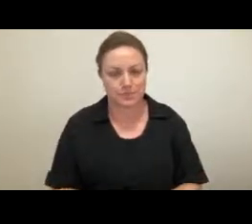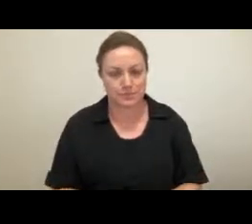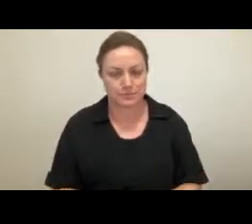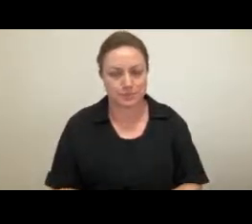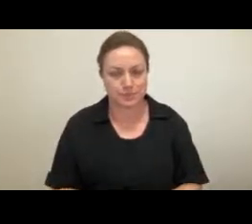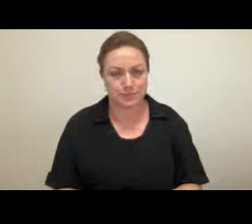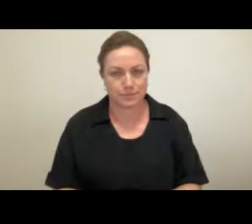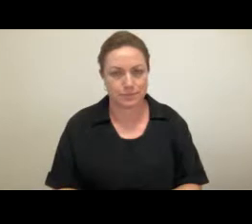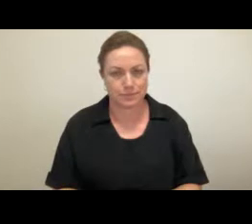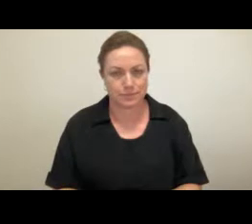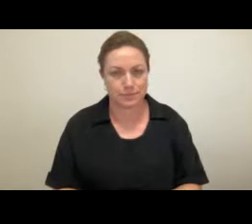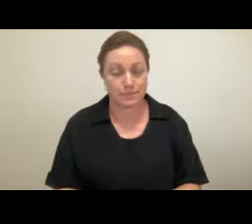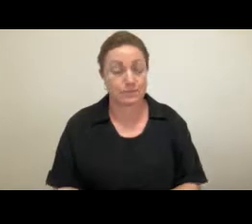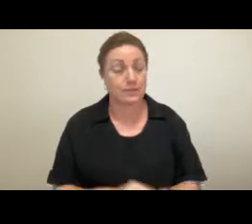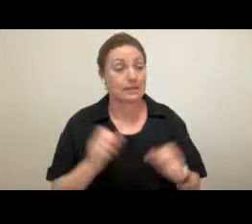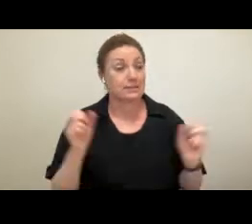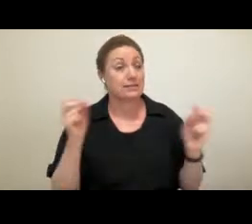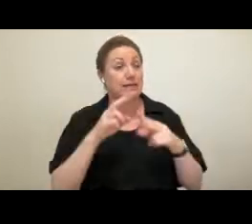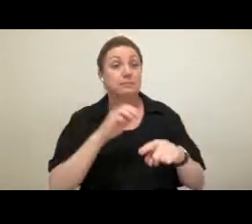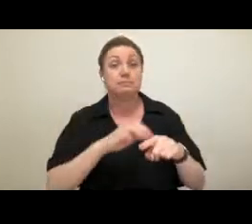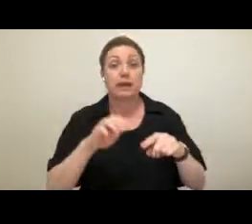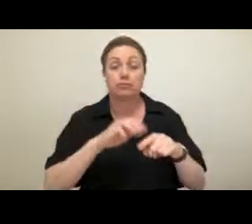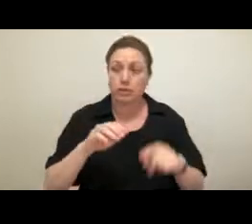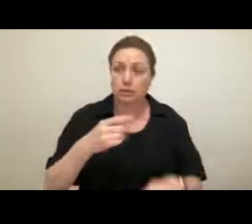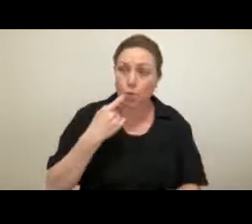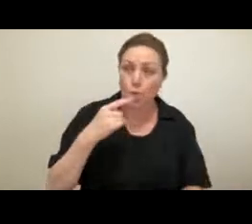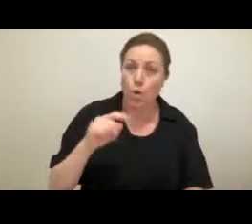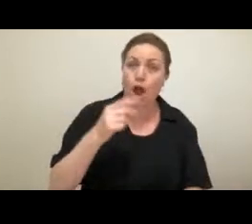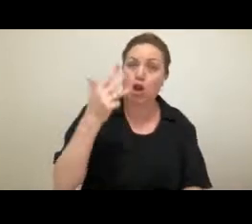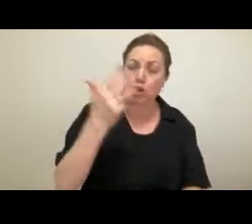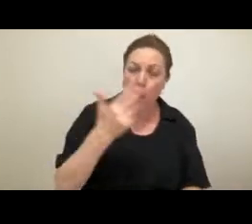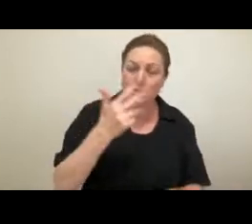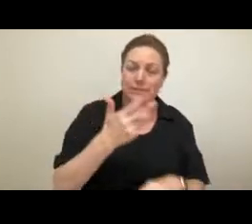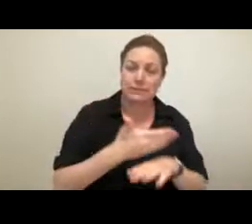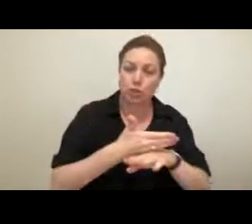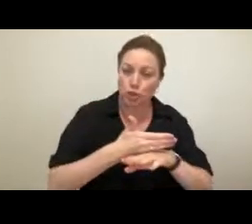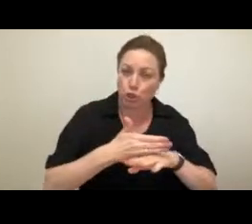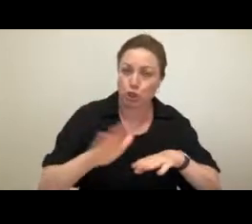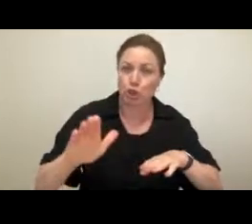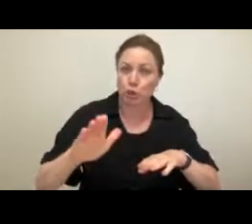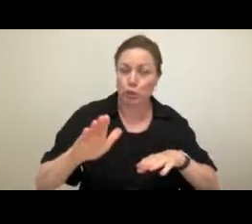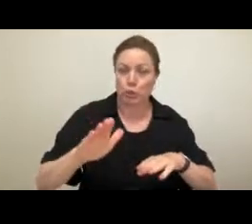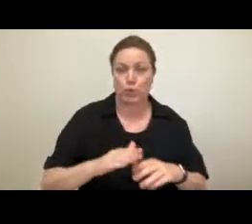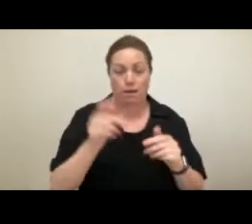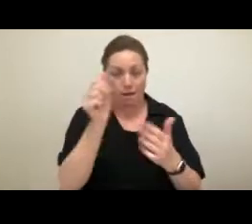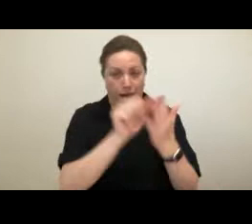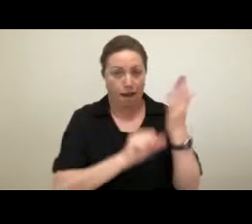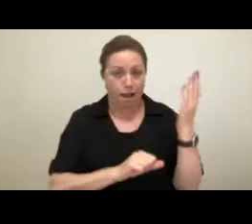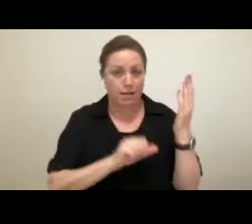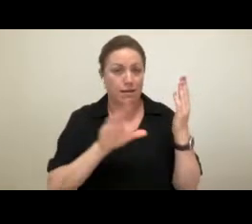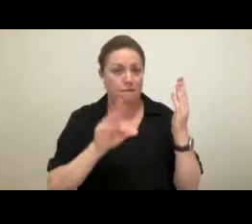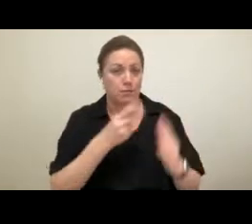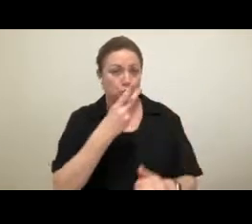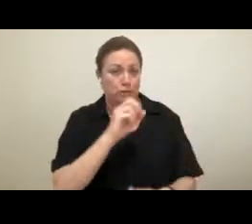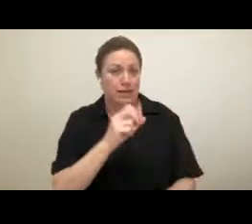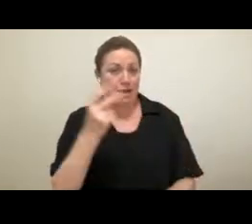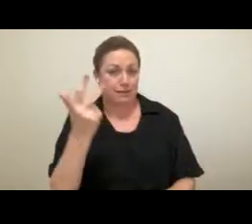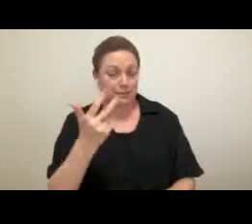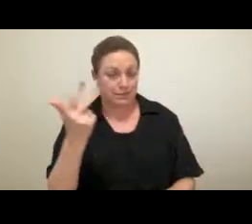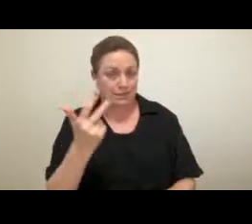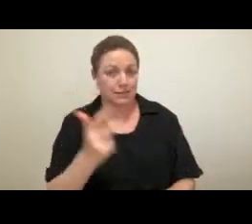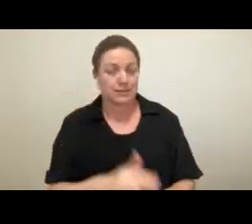new major public artworks in Metro stations since 2018. Leading this project has been